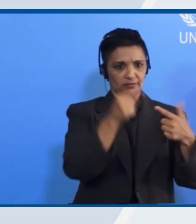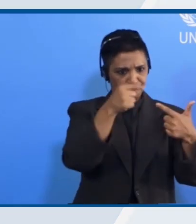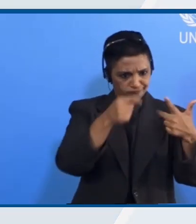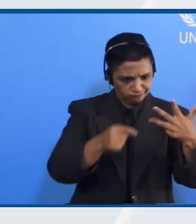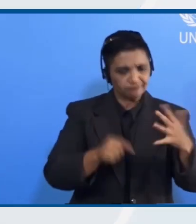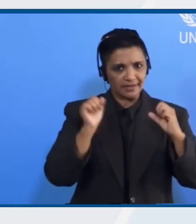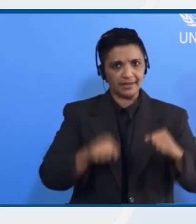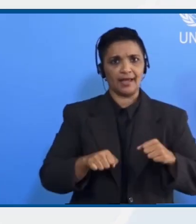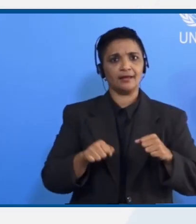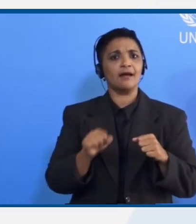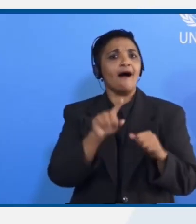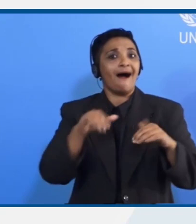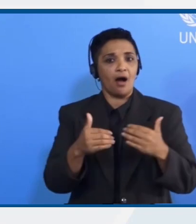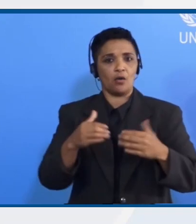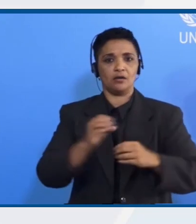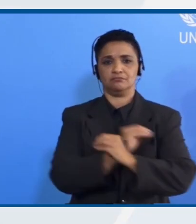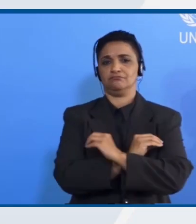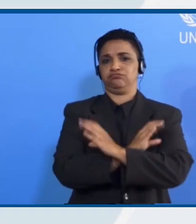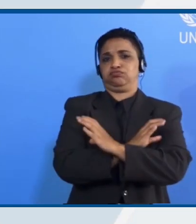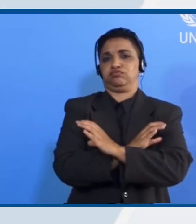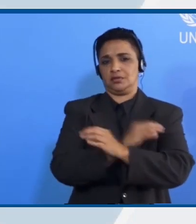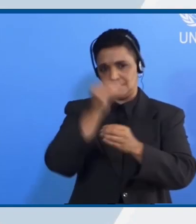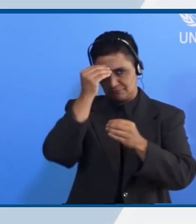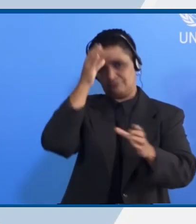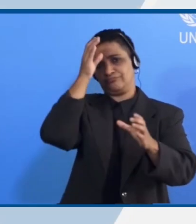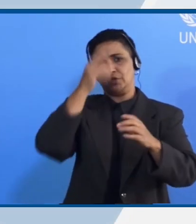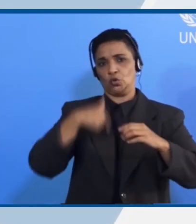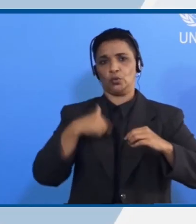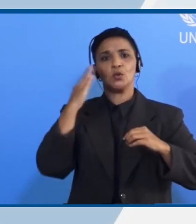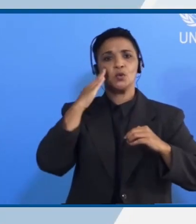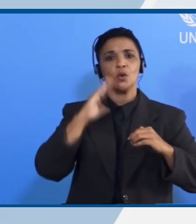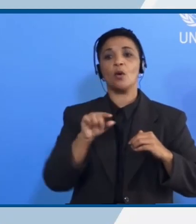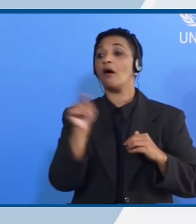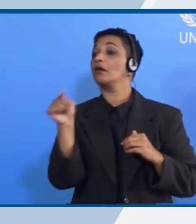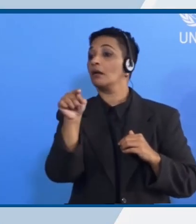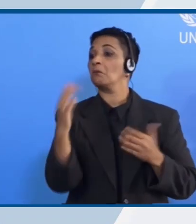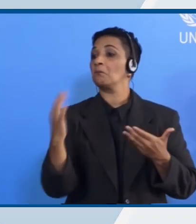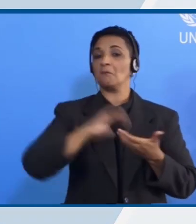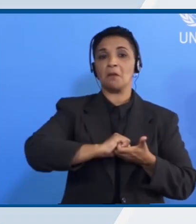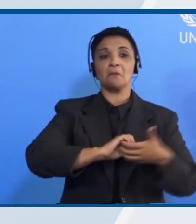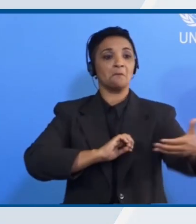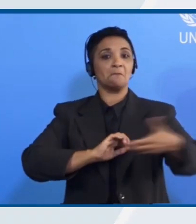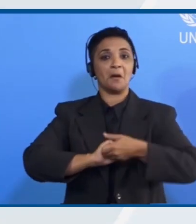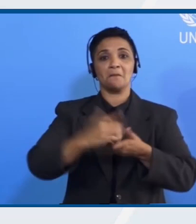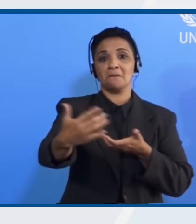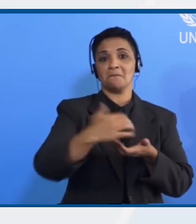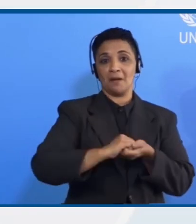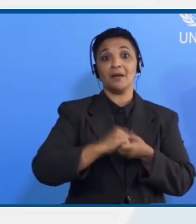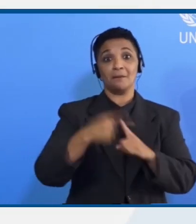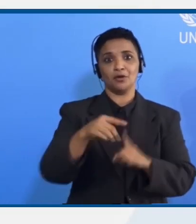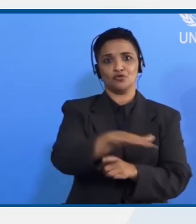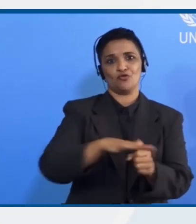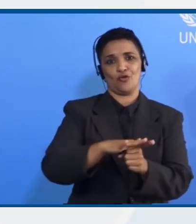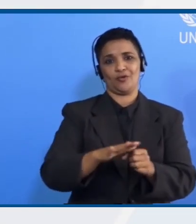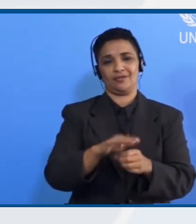to increase our capacity of working together with others, but especially for the local community.